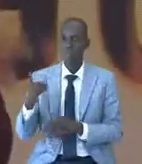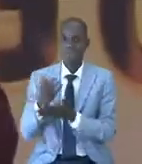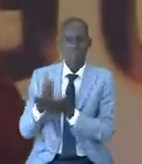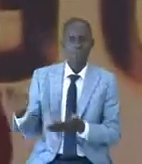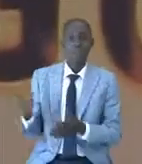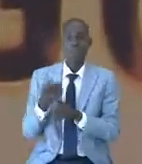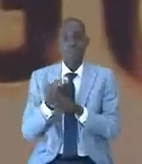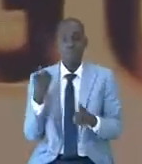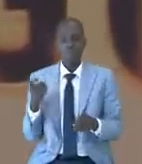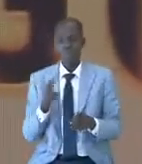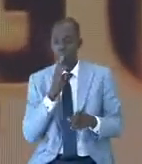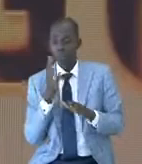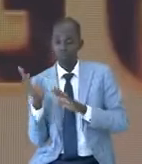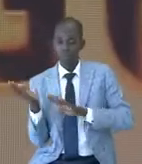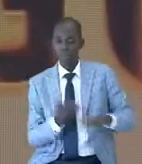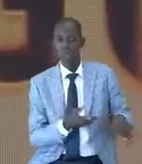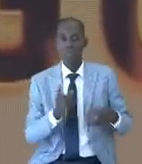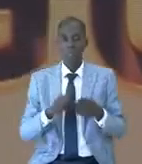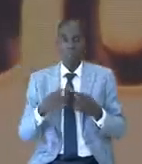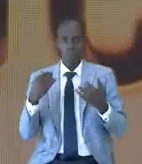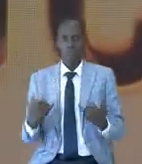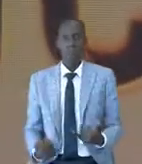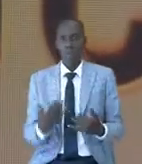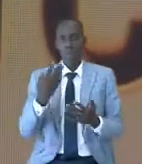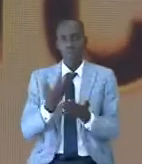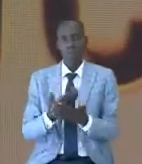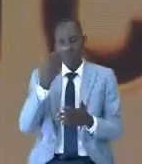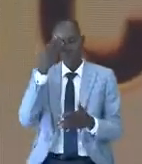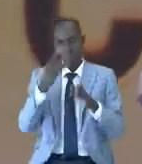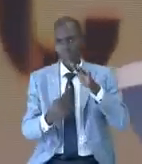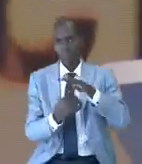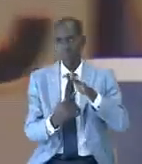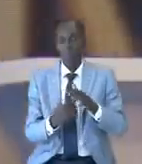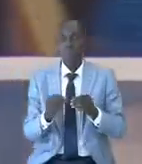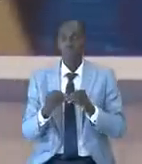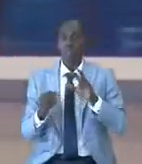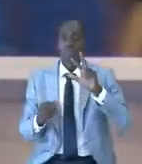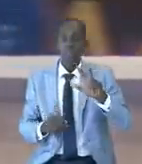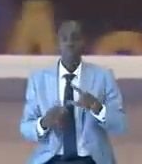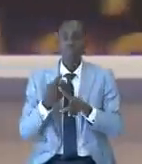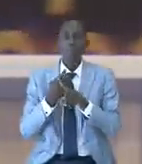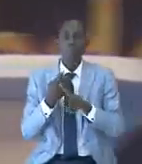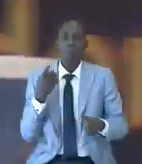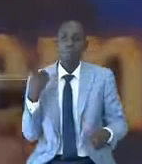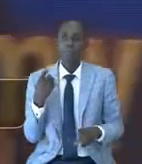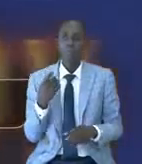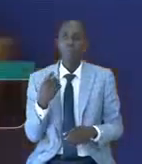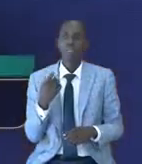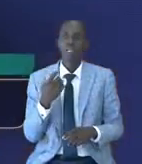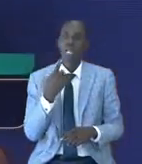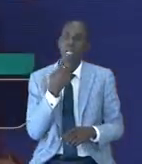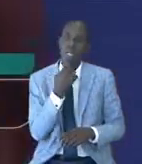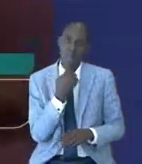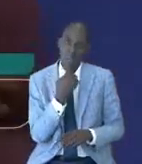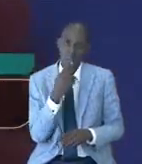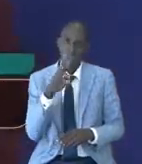rejection to recognition. Number three is from regrets to rejoicing. You've